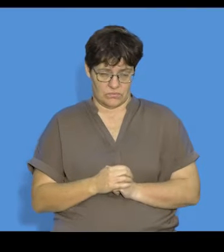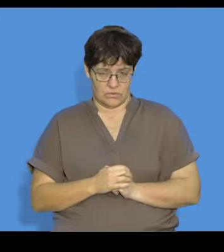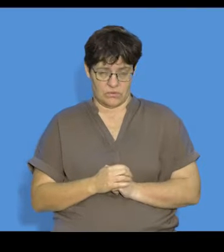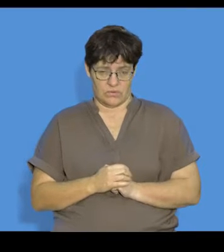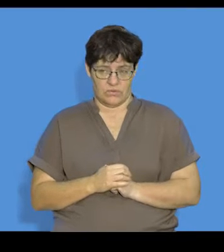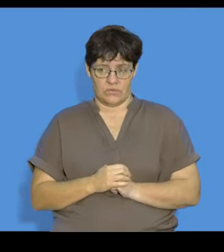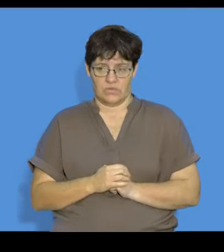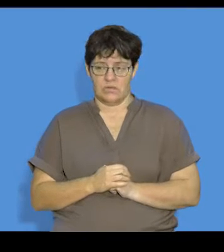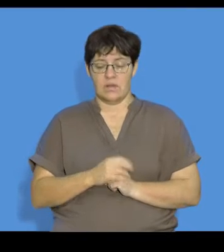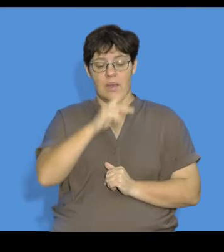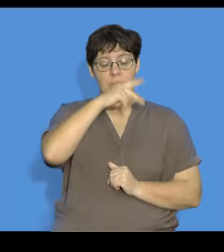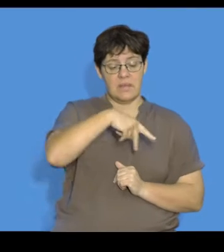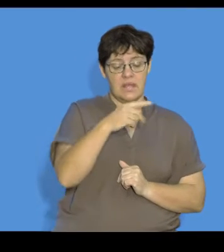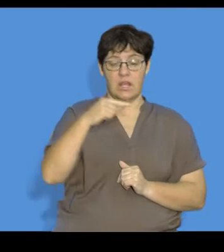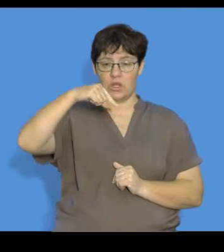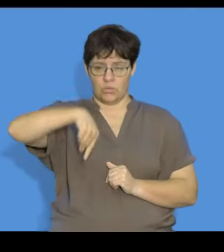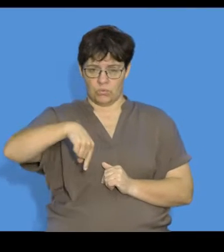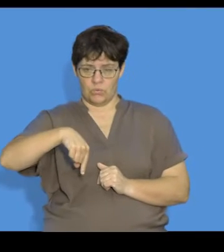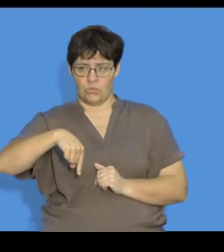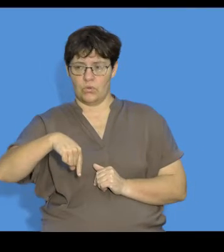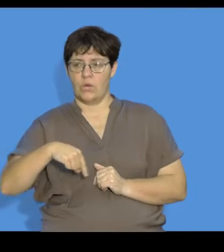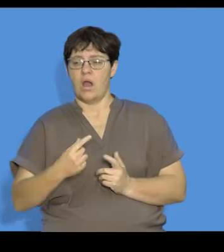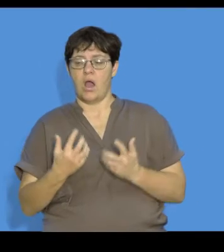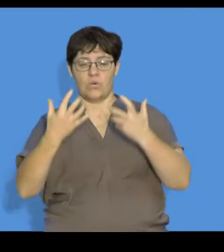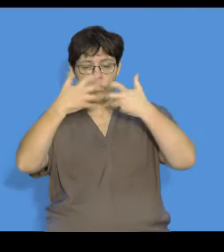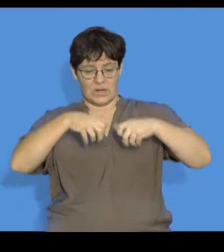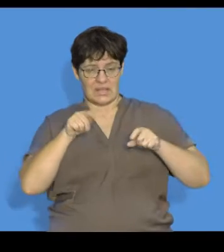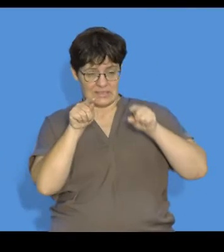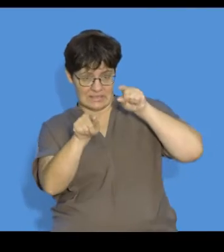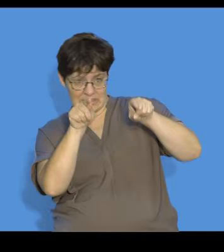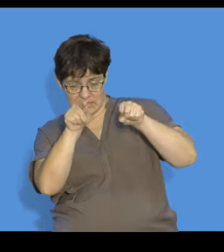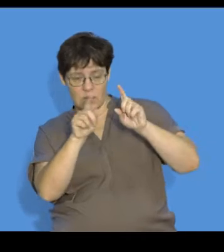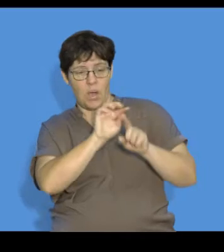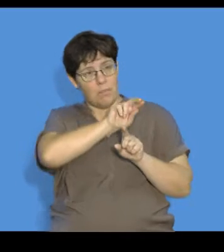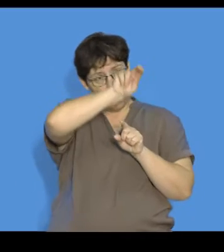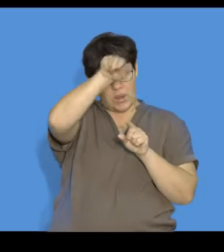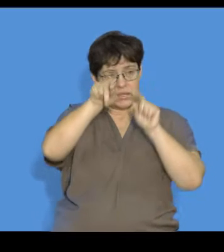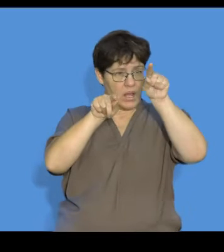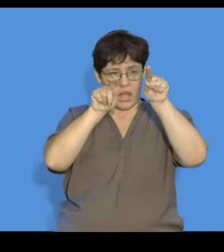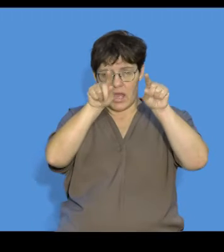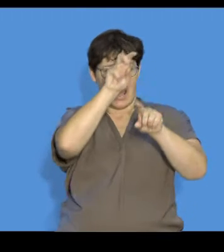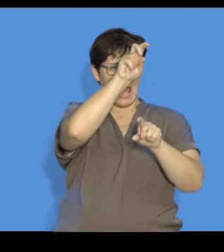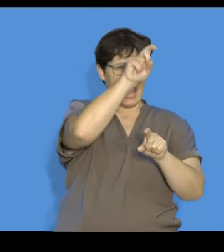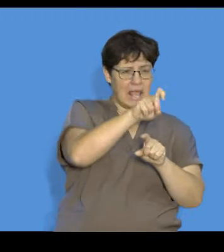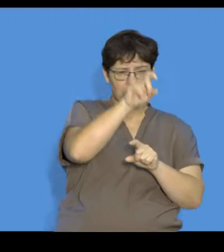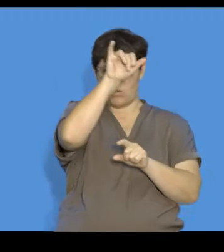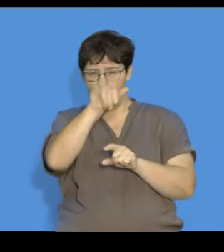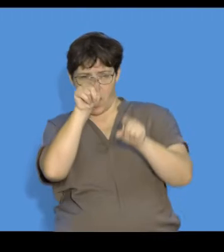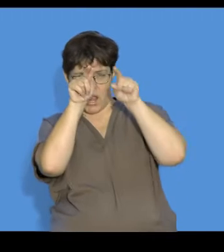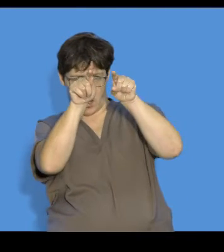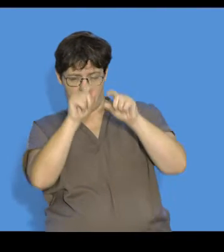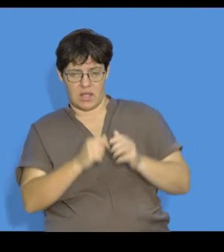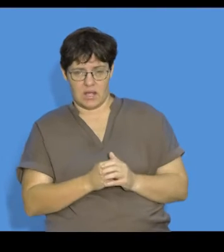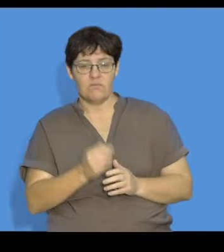right? Where the p and the q are the coordinates of the turning point. So in simple terms, if you